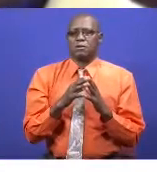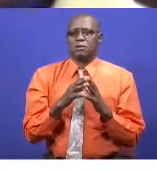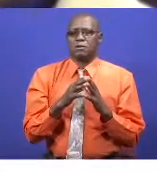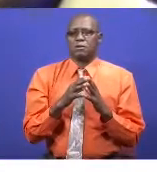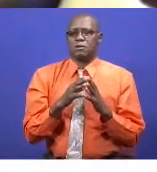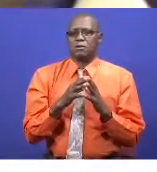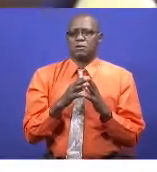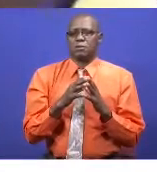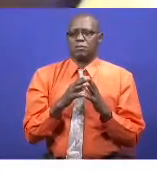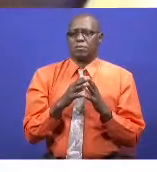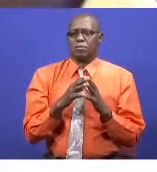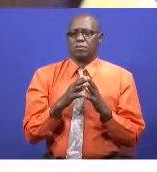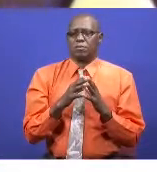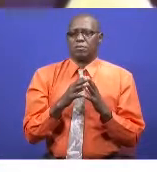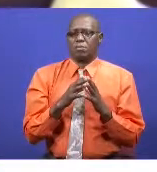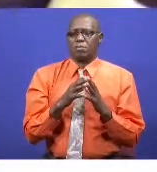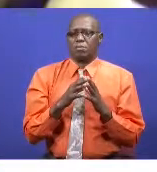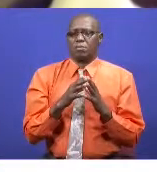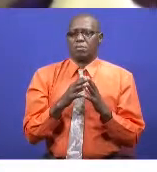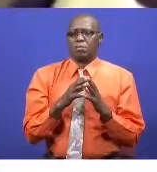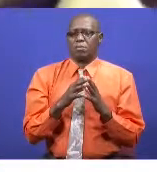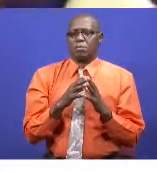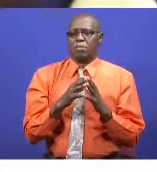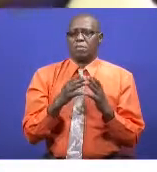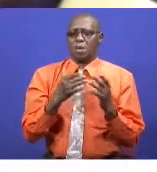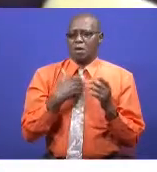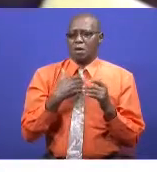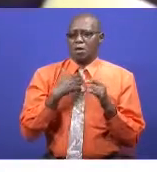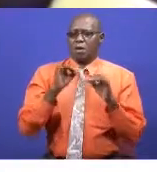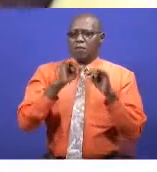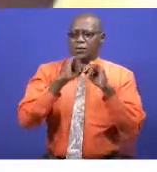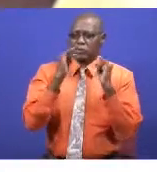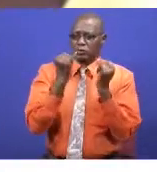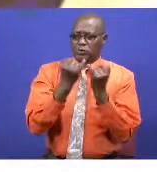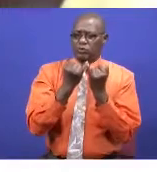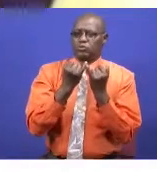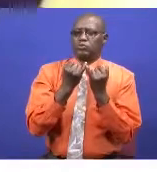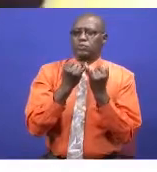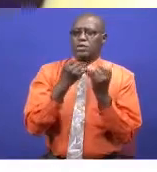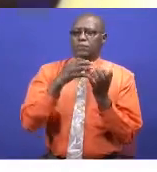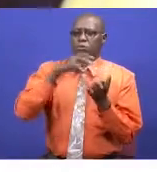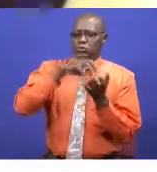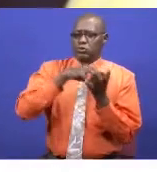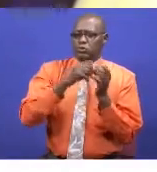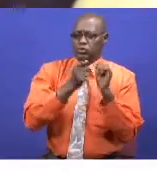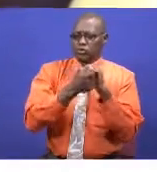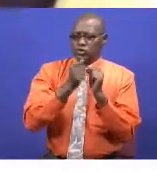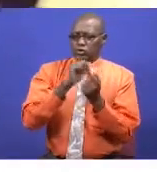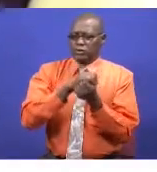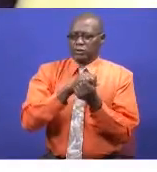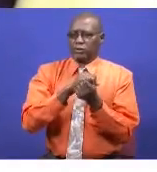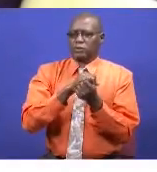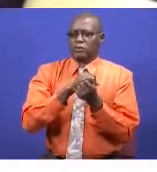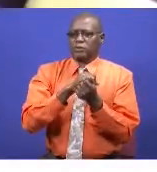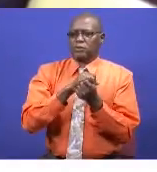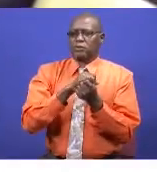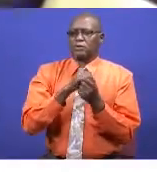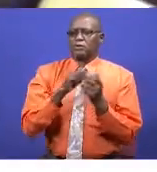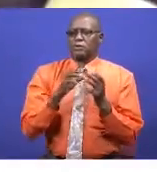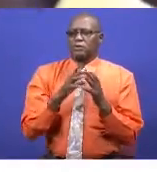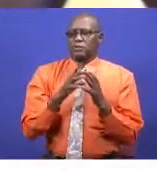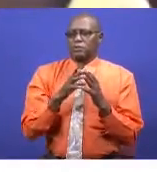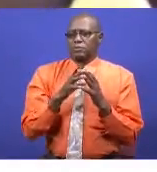of Nairobi. They have tried to bully institutions to change their position. The institutions have refused, because they're professional